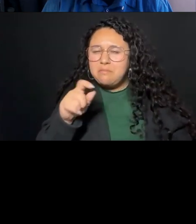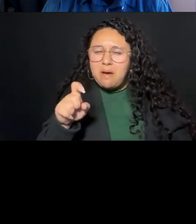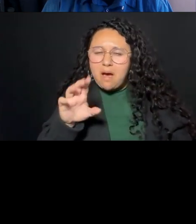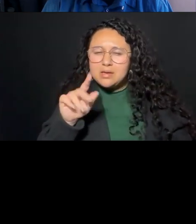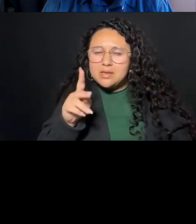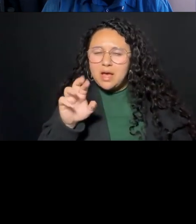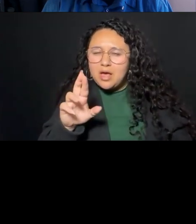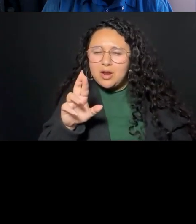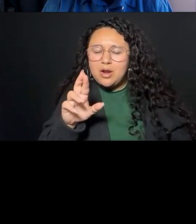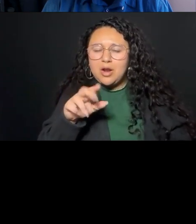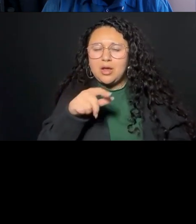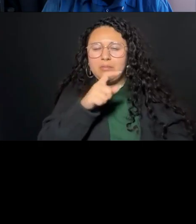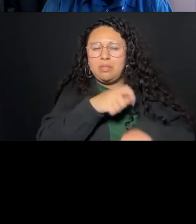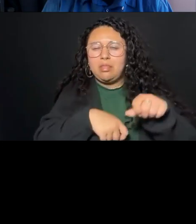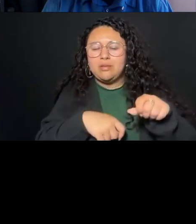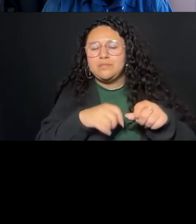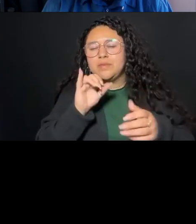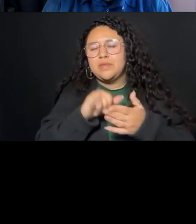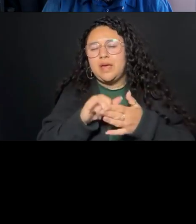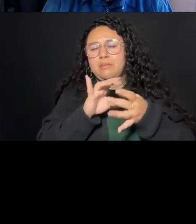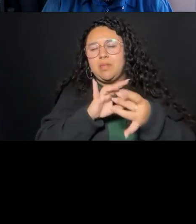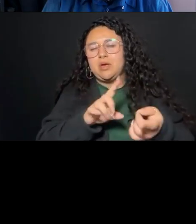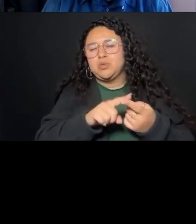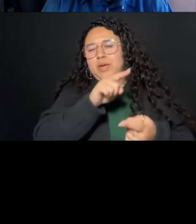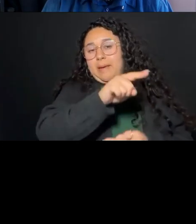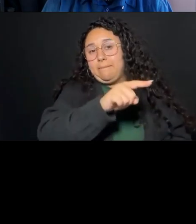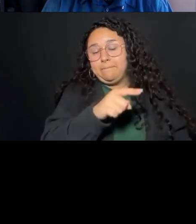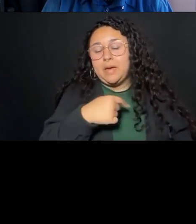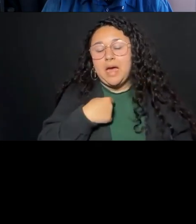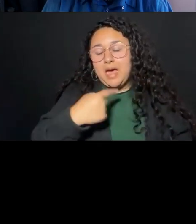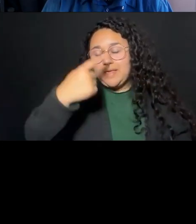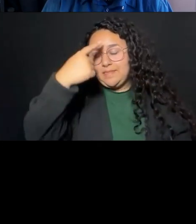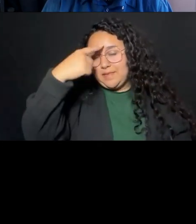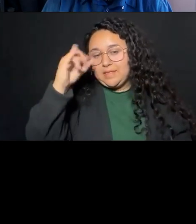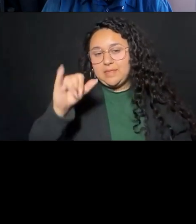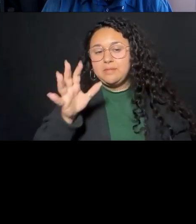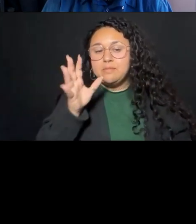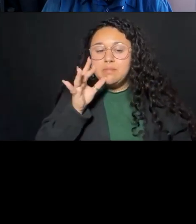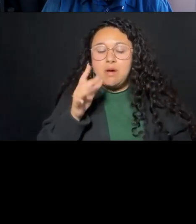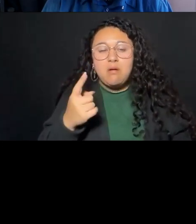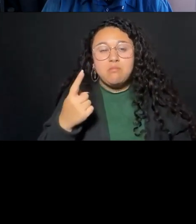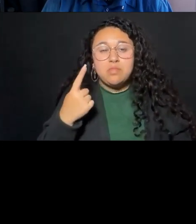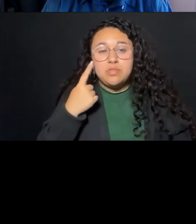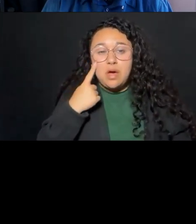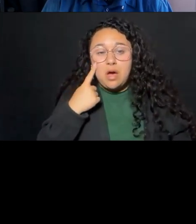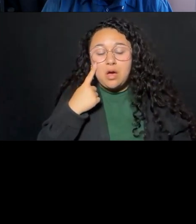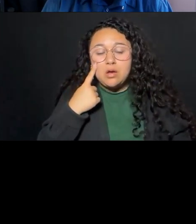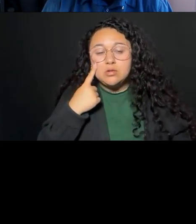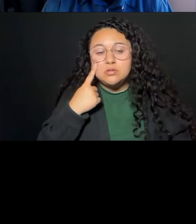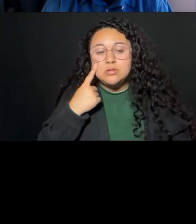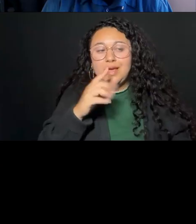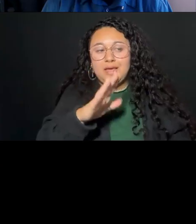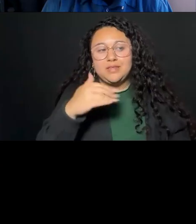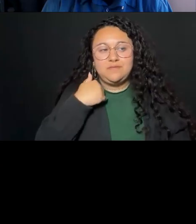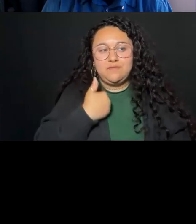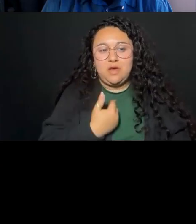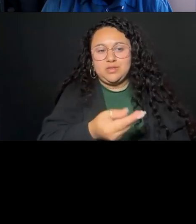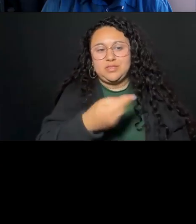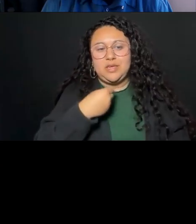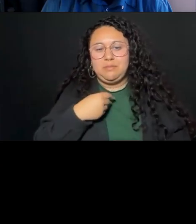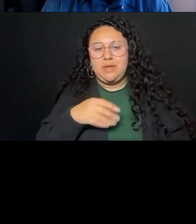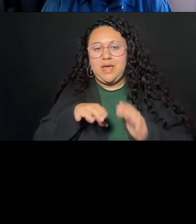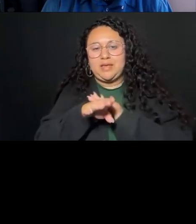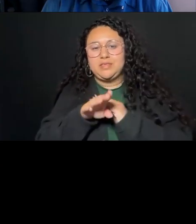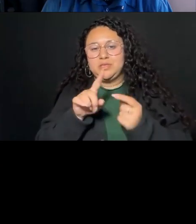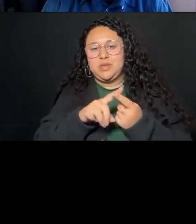thing uh, that belonged to him. So I think like my mother thought it was like his fault because he gave me access to